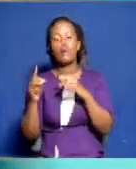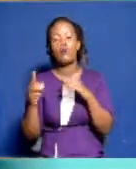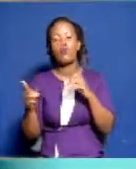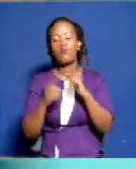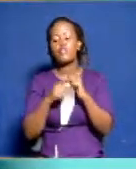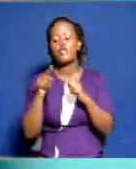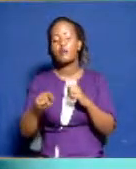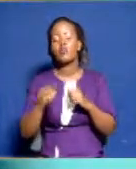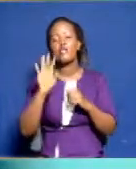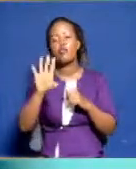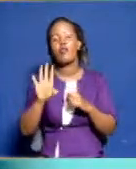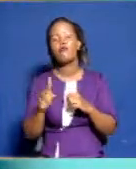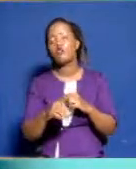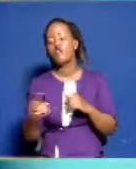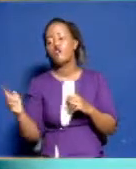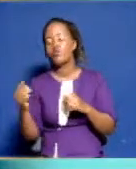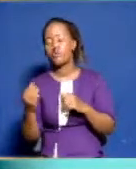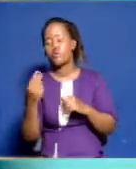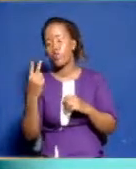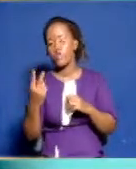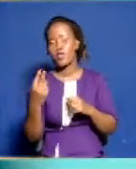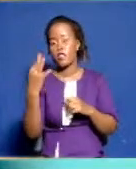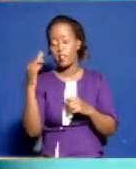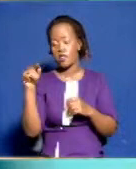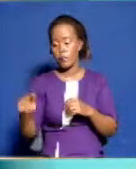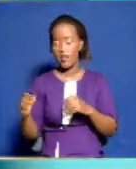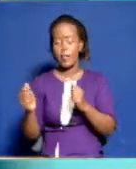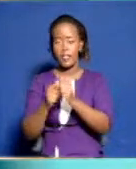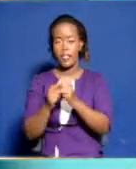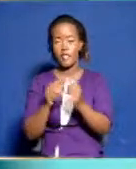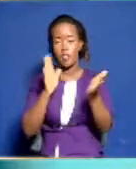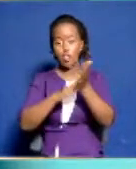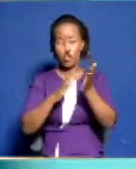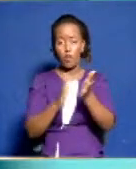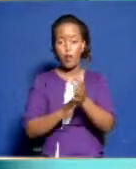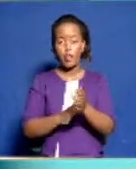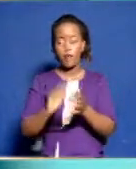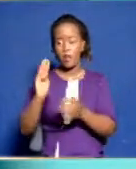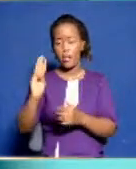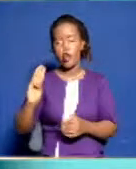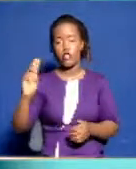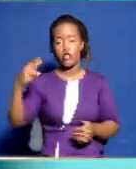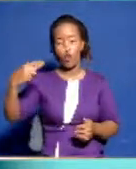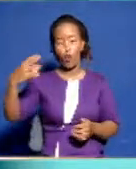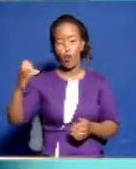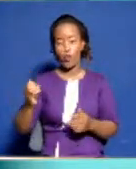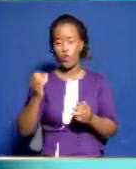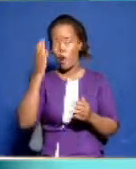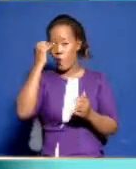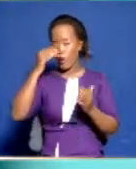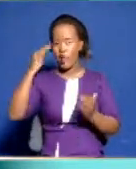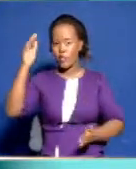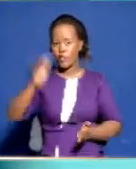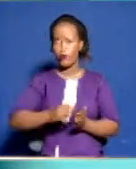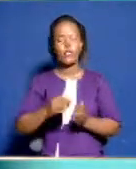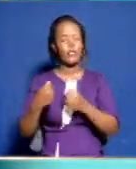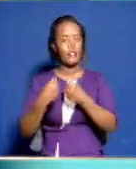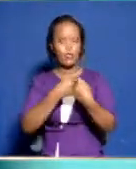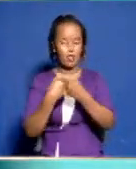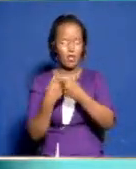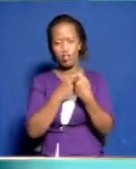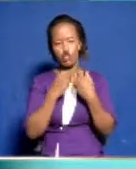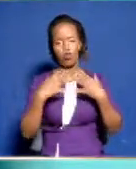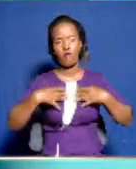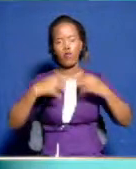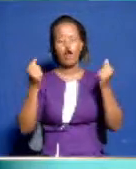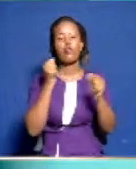23 per 10,000 as recommended by the World Health Organization in a bid to ease a burden of health workers in the